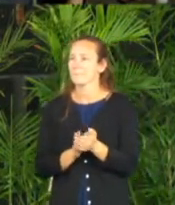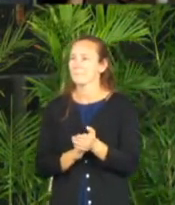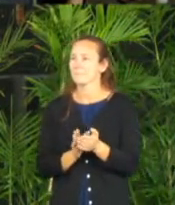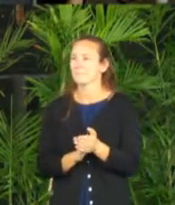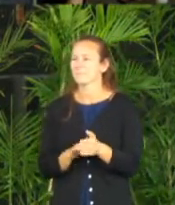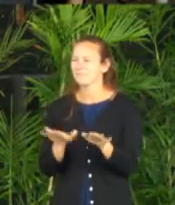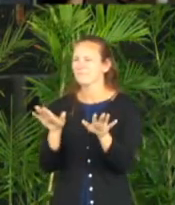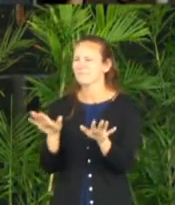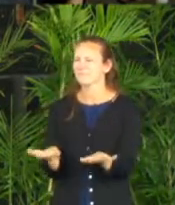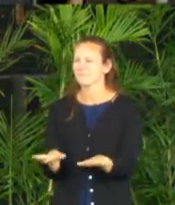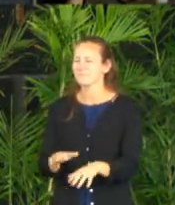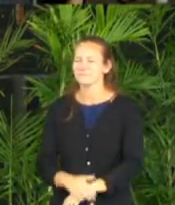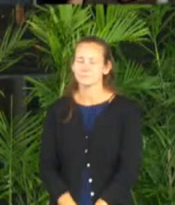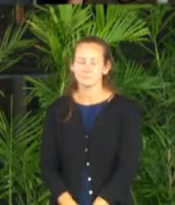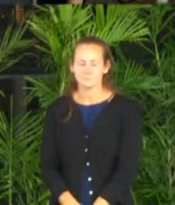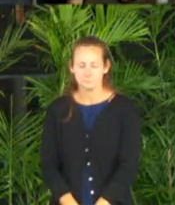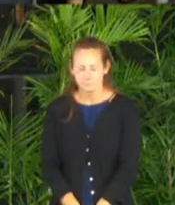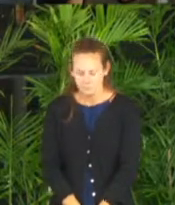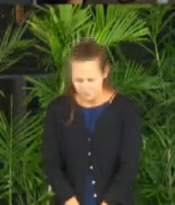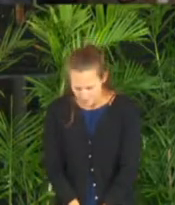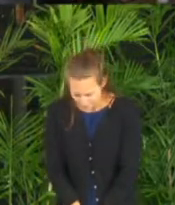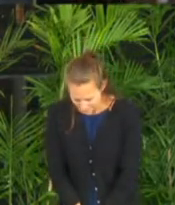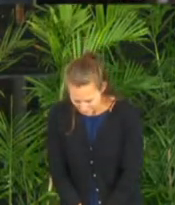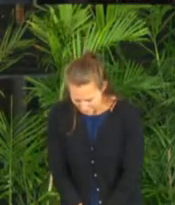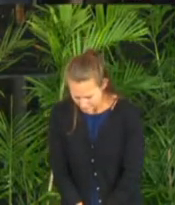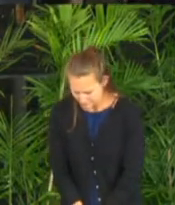And please be seated.